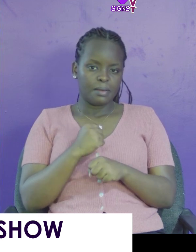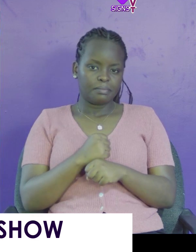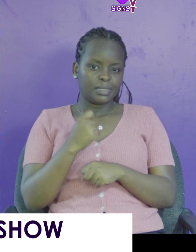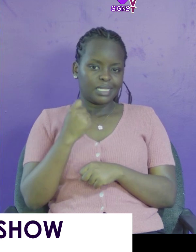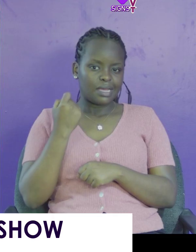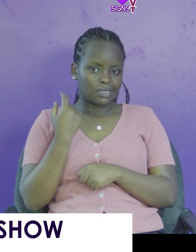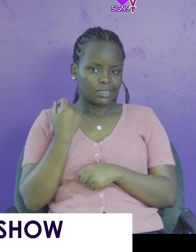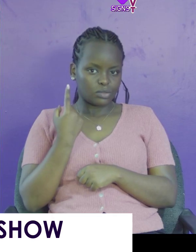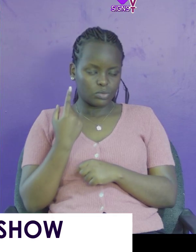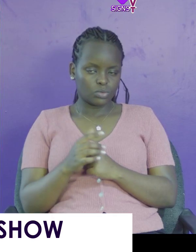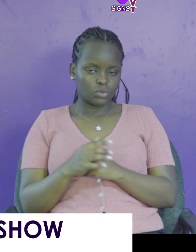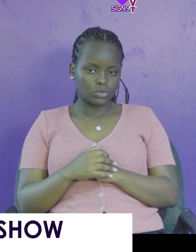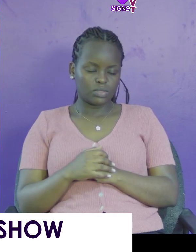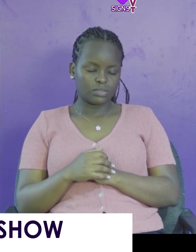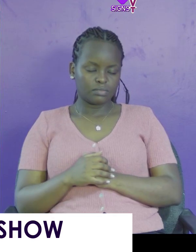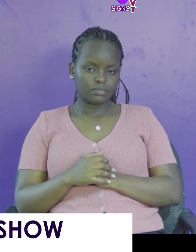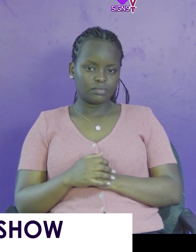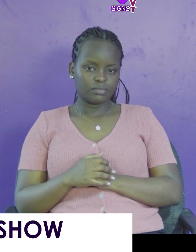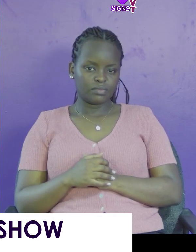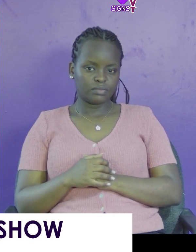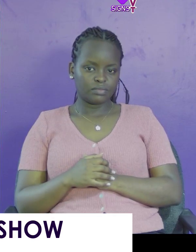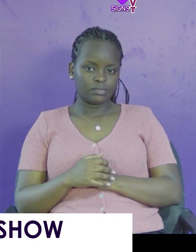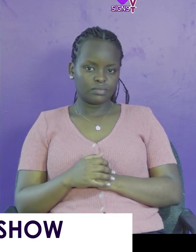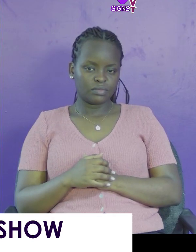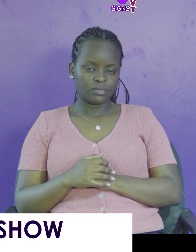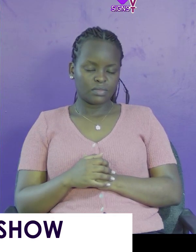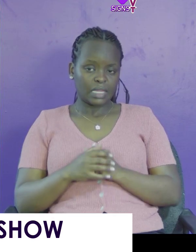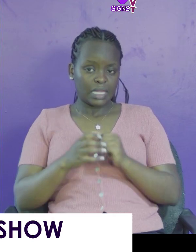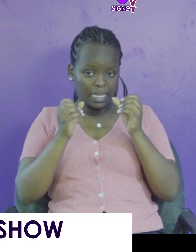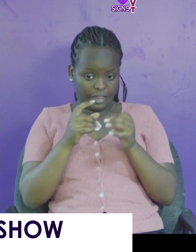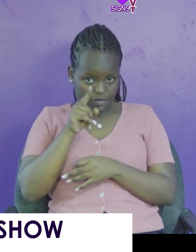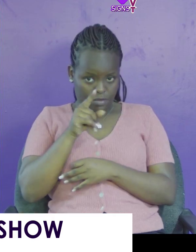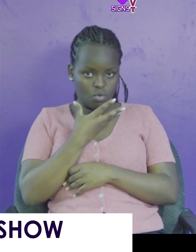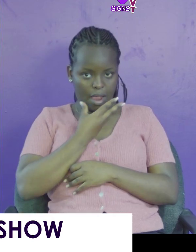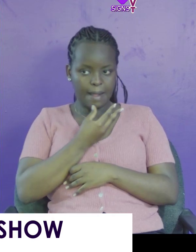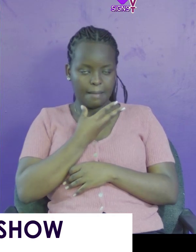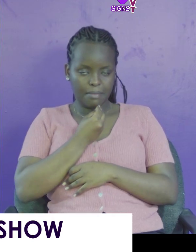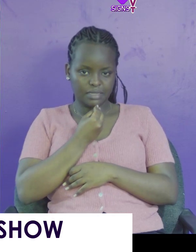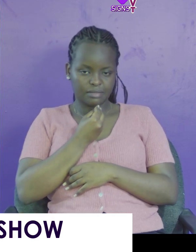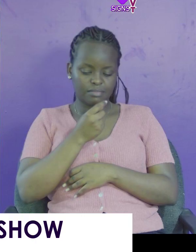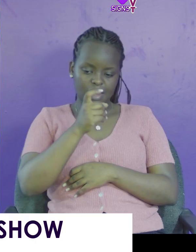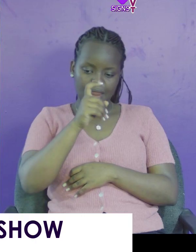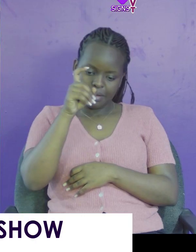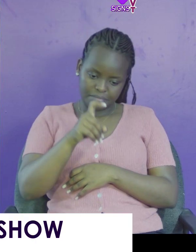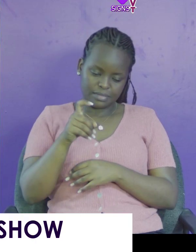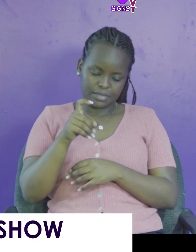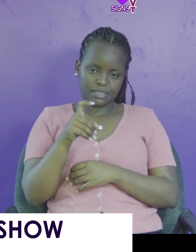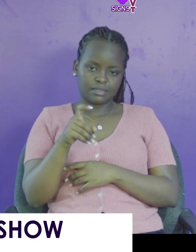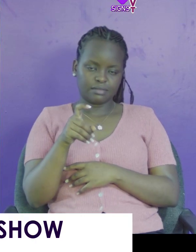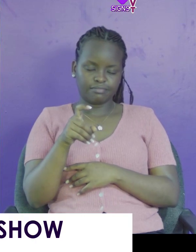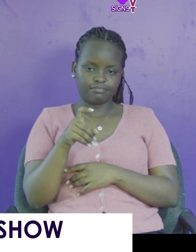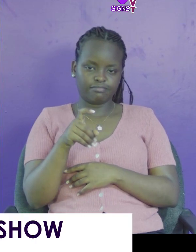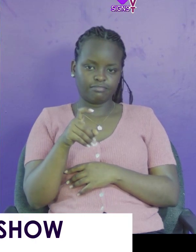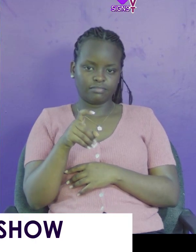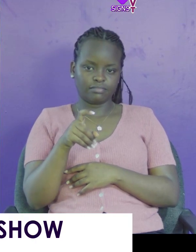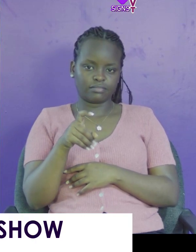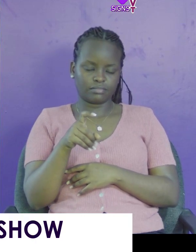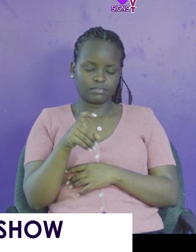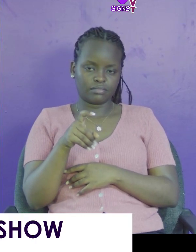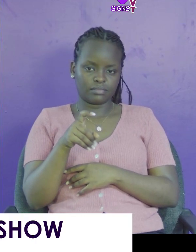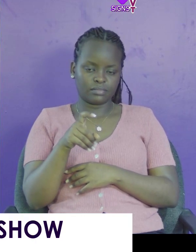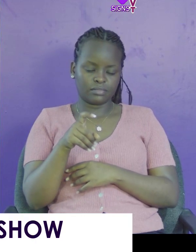understood Yes. that for you to be called a man, Yeah. you have to be, you have